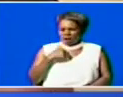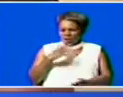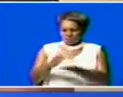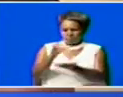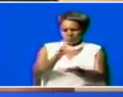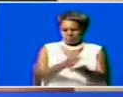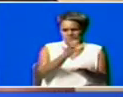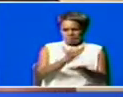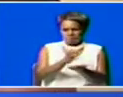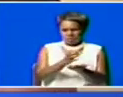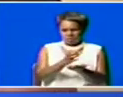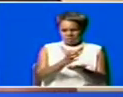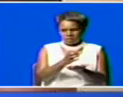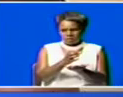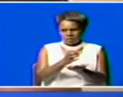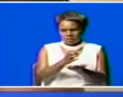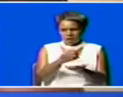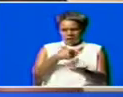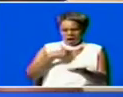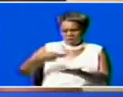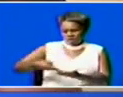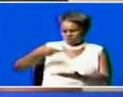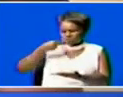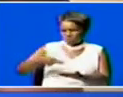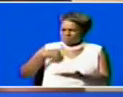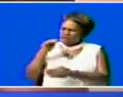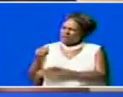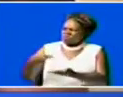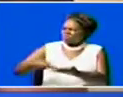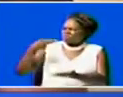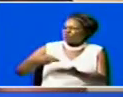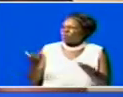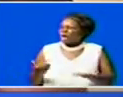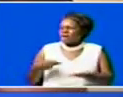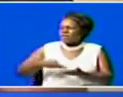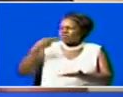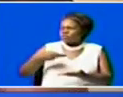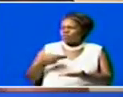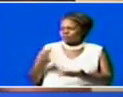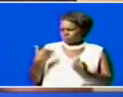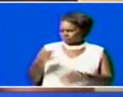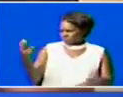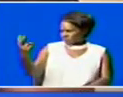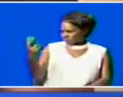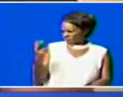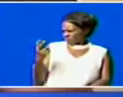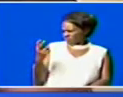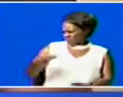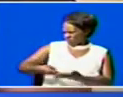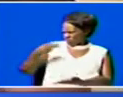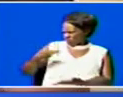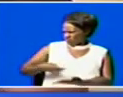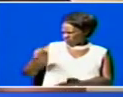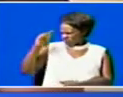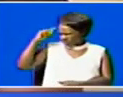containers, metallic containers. There are no spoons. You know, I kept on asking, where are the spoons? And people are looking at me like,